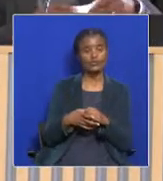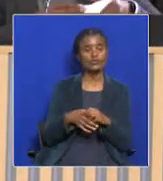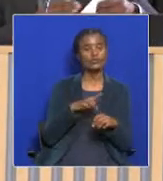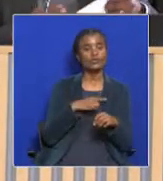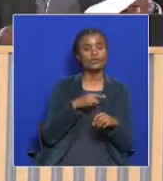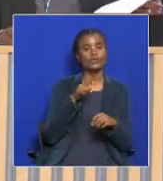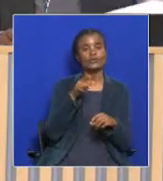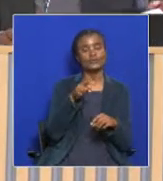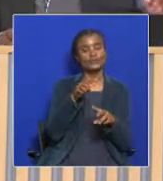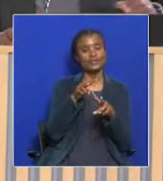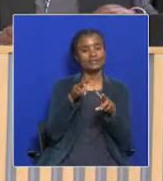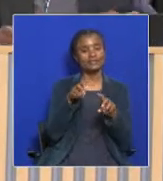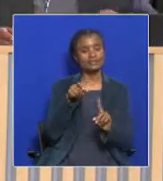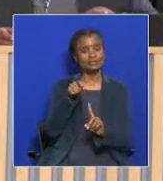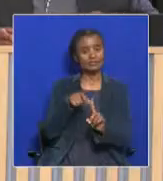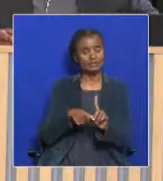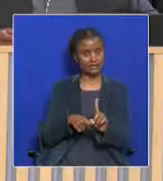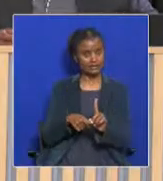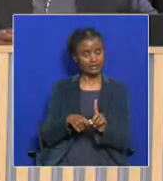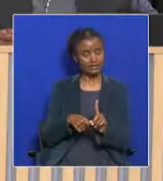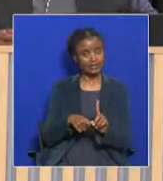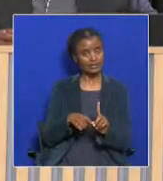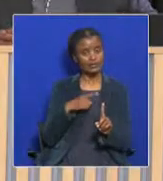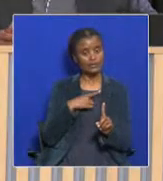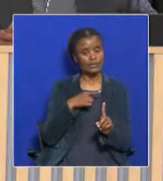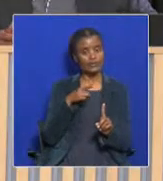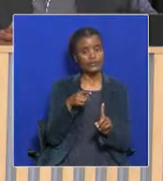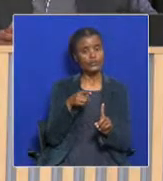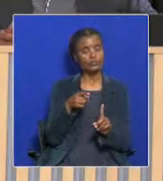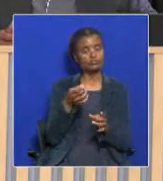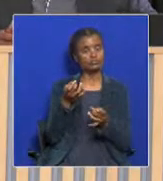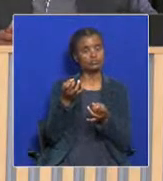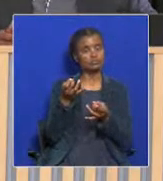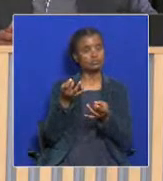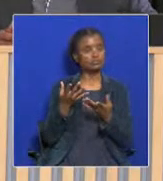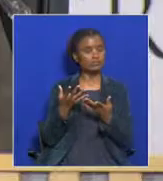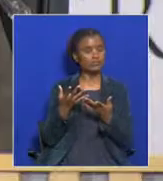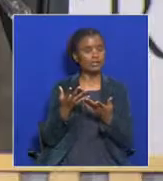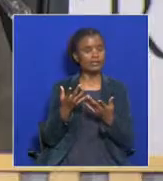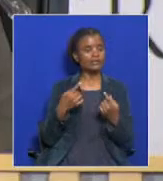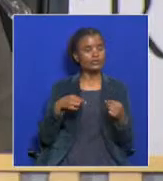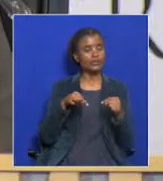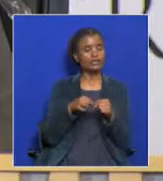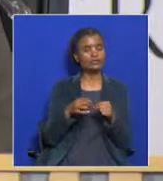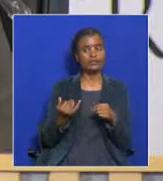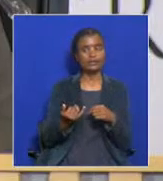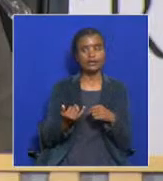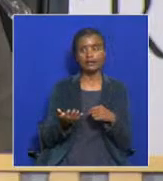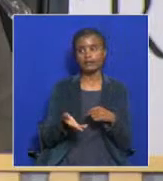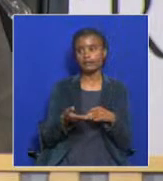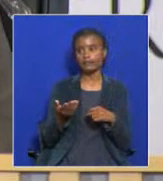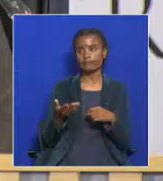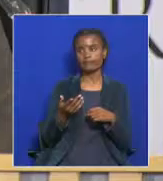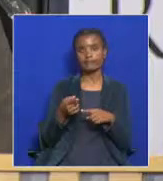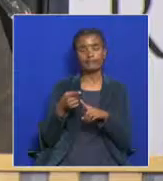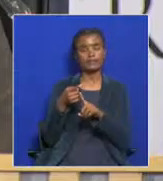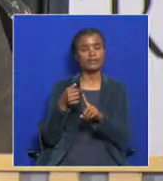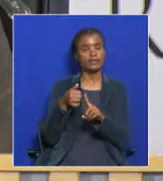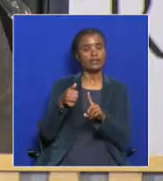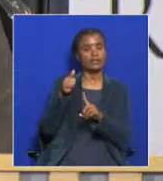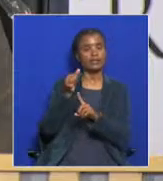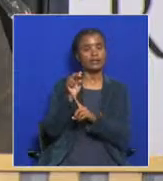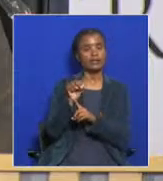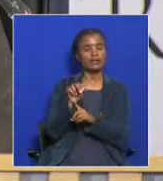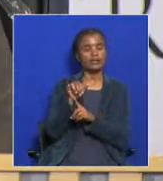you present to us as if Nuswa was running this. That's